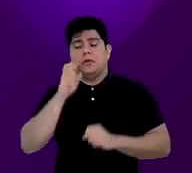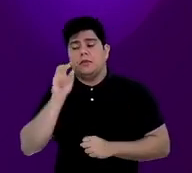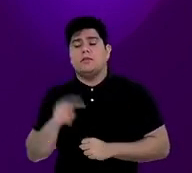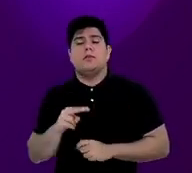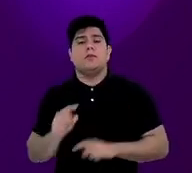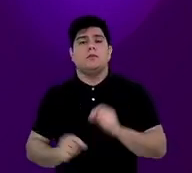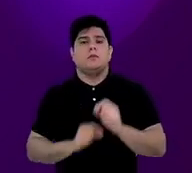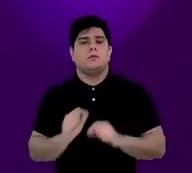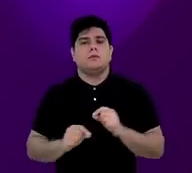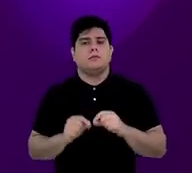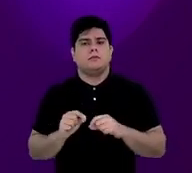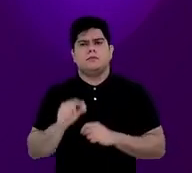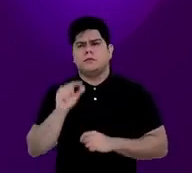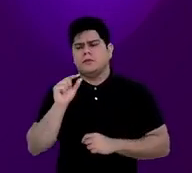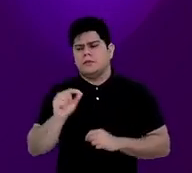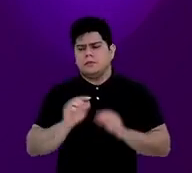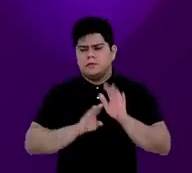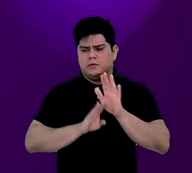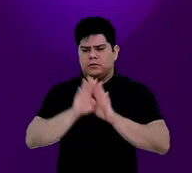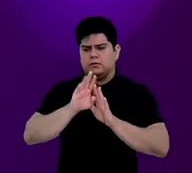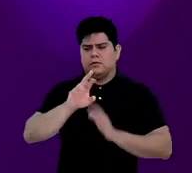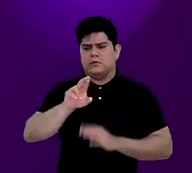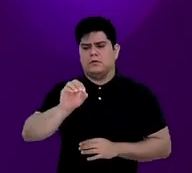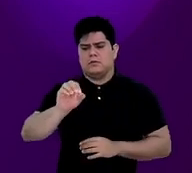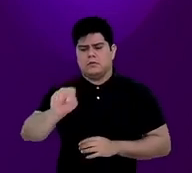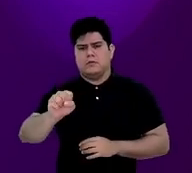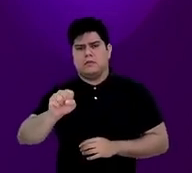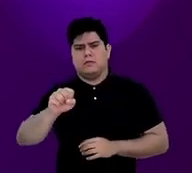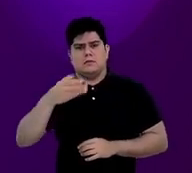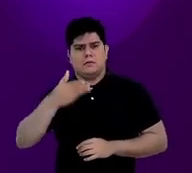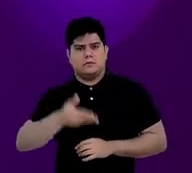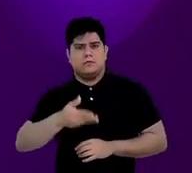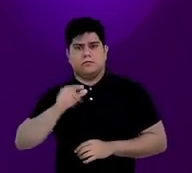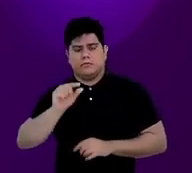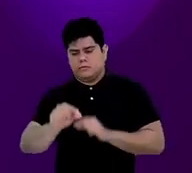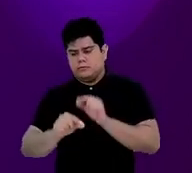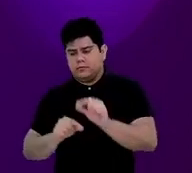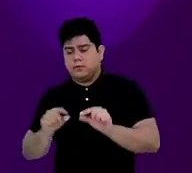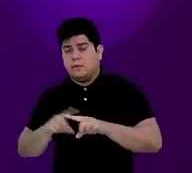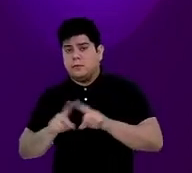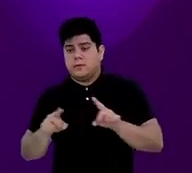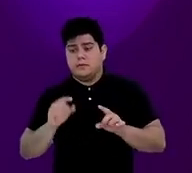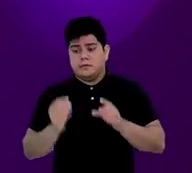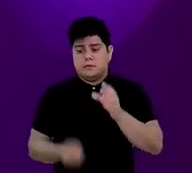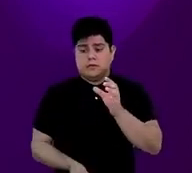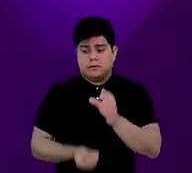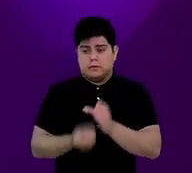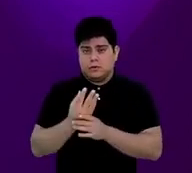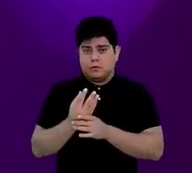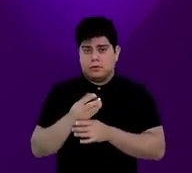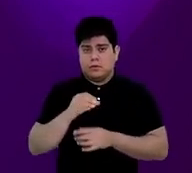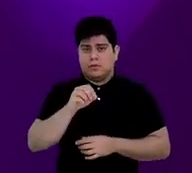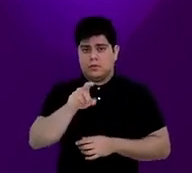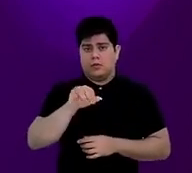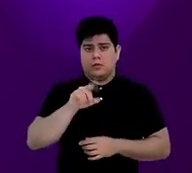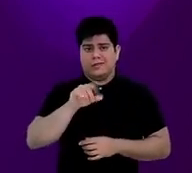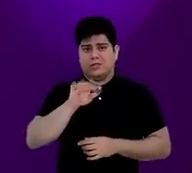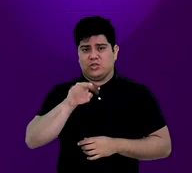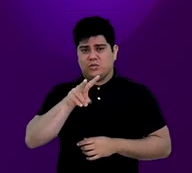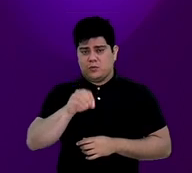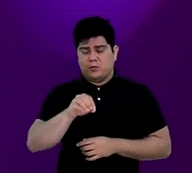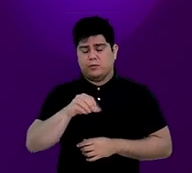but when you give the cells oxidative stress with cobalt chloride, with hydrogen peroxide,